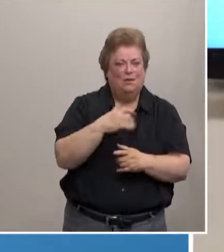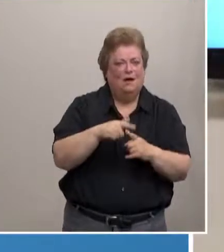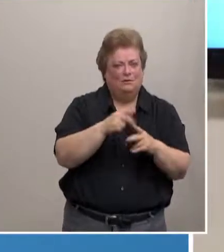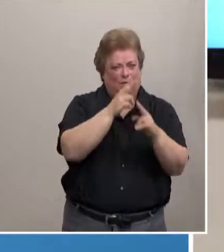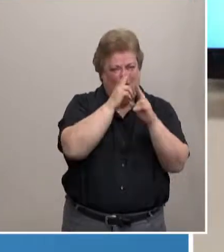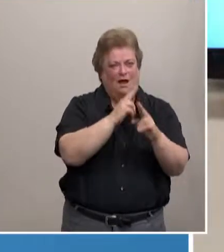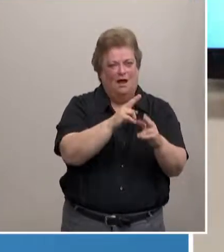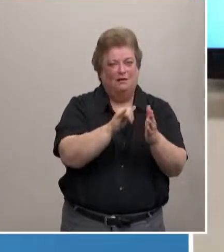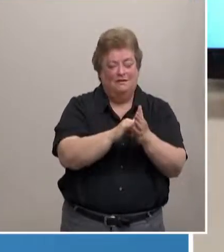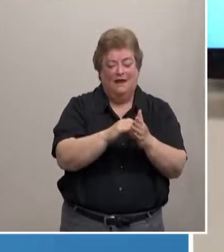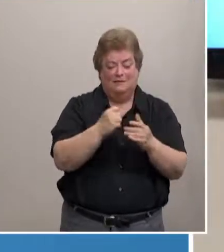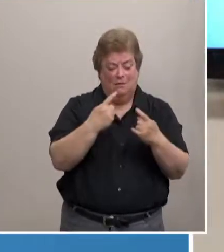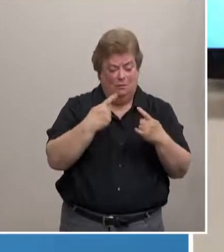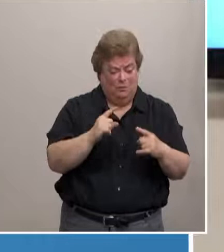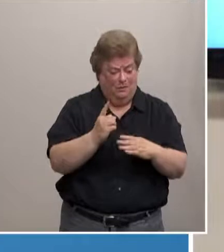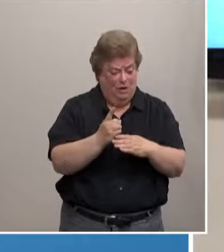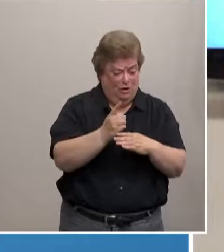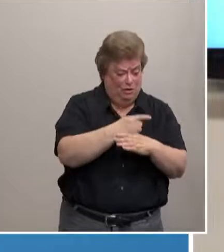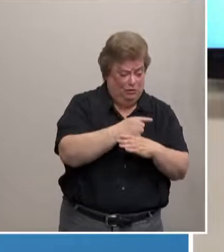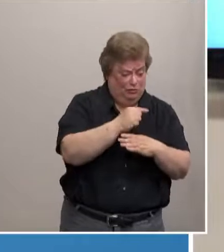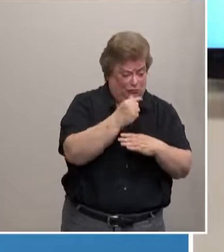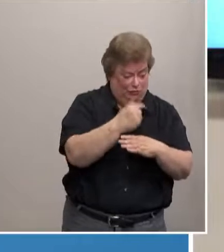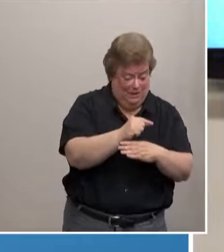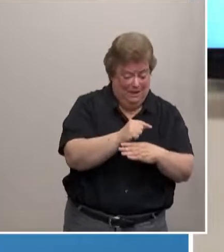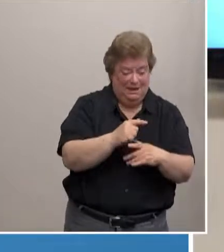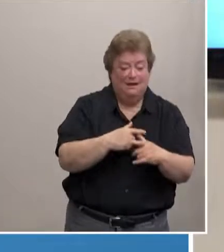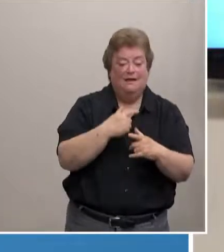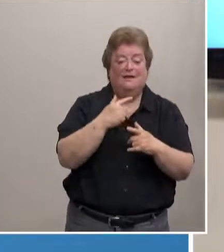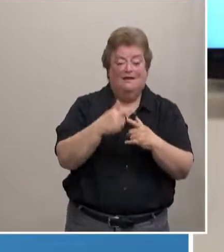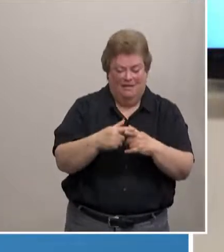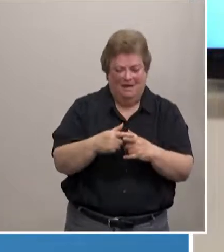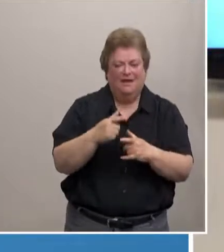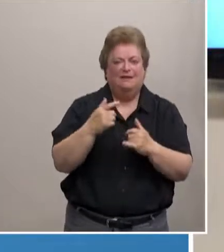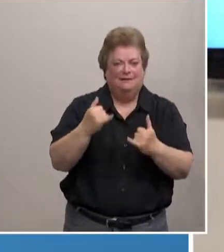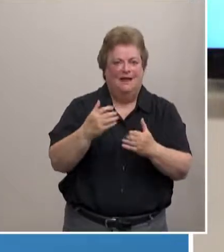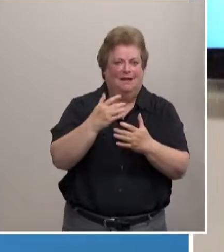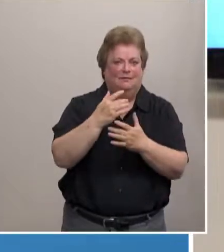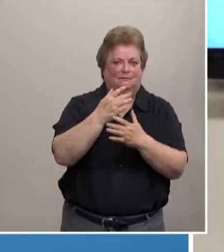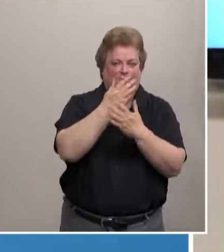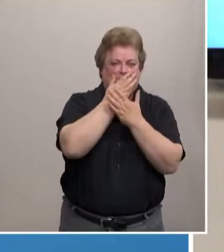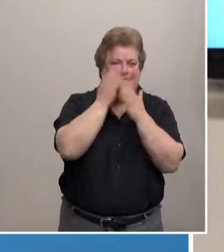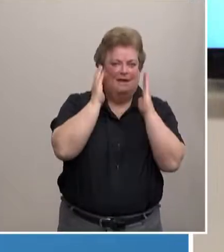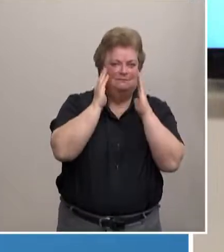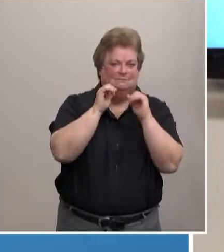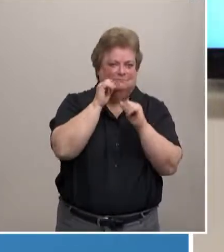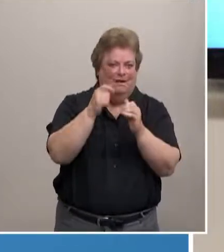And that's where we are due to the community's hard work.